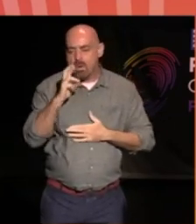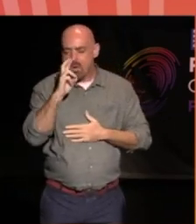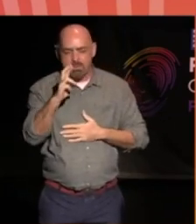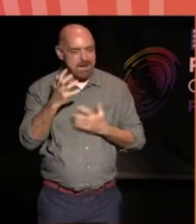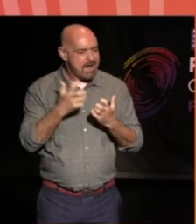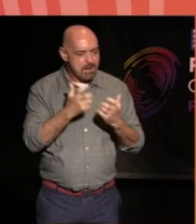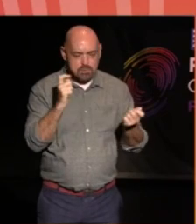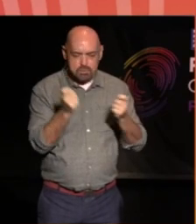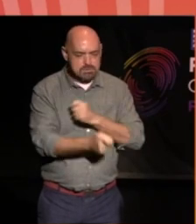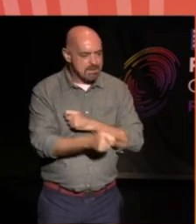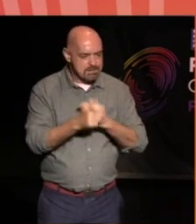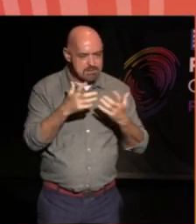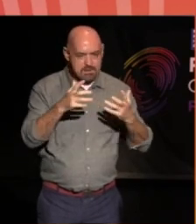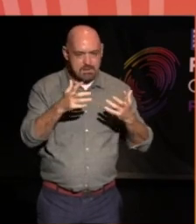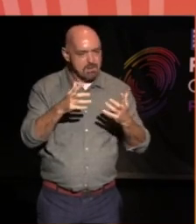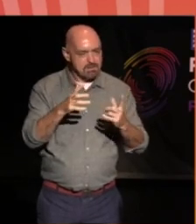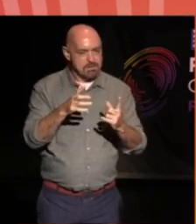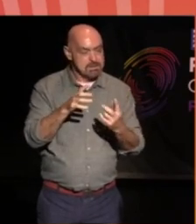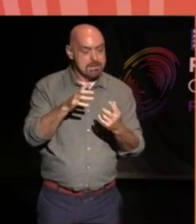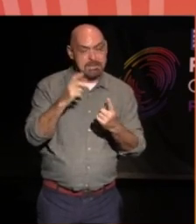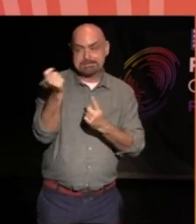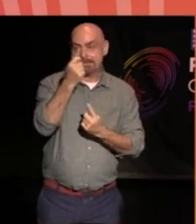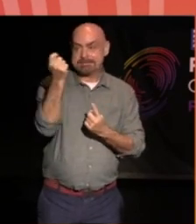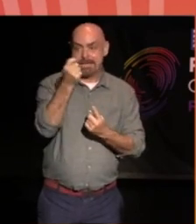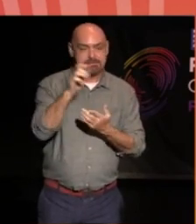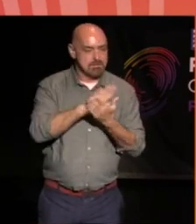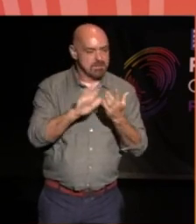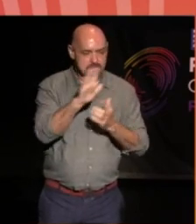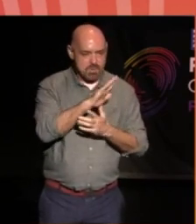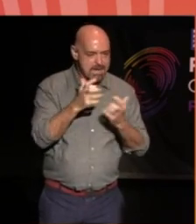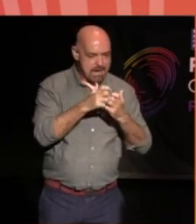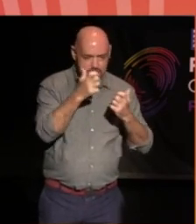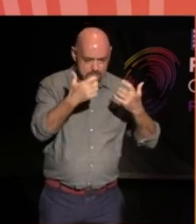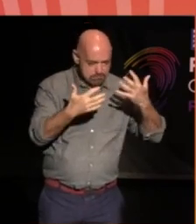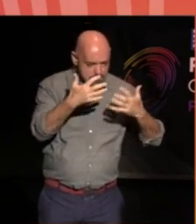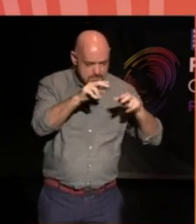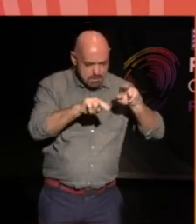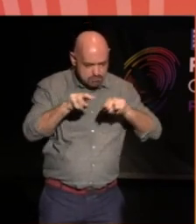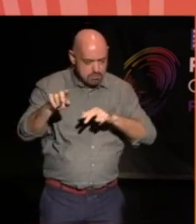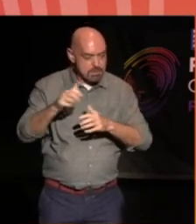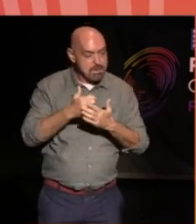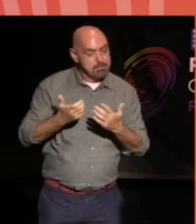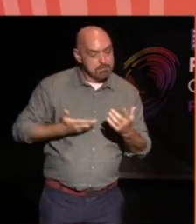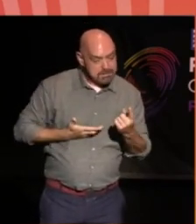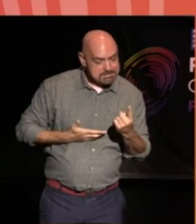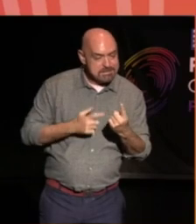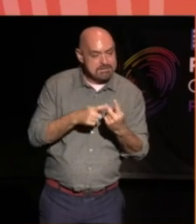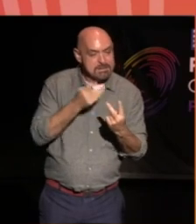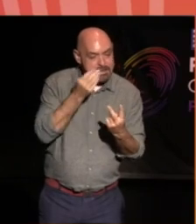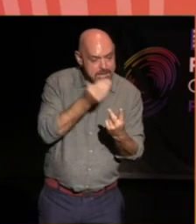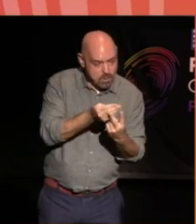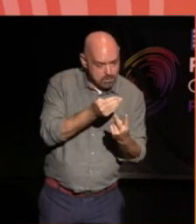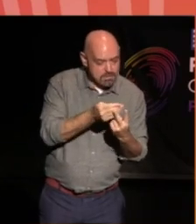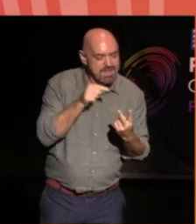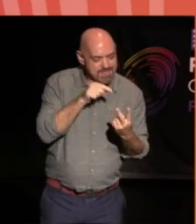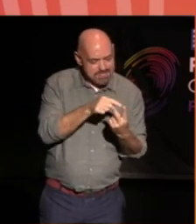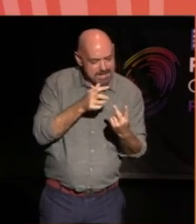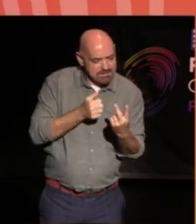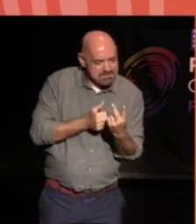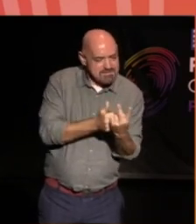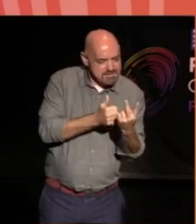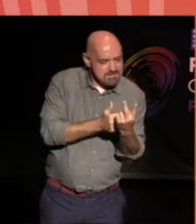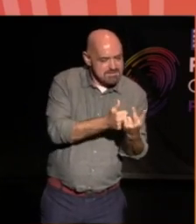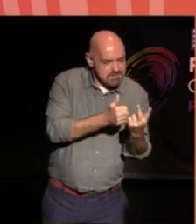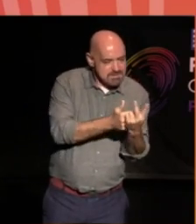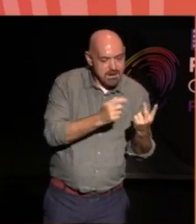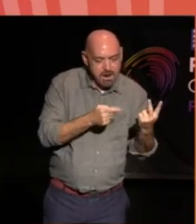we can change the measures of success, the metrics that we use in business and the economy, which really powers what the rest of the things